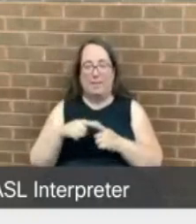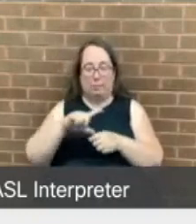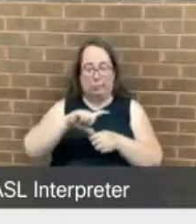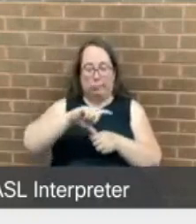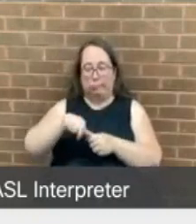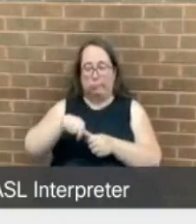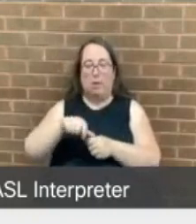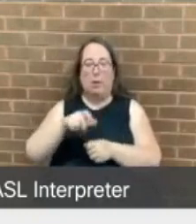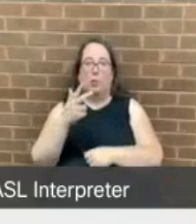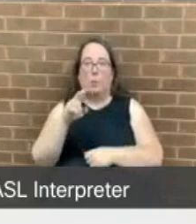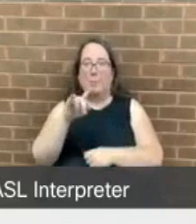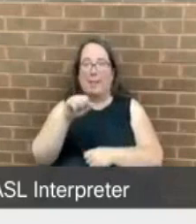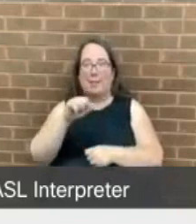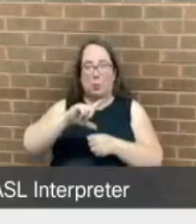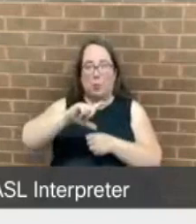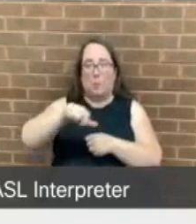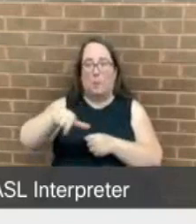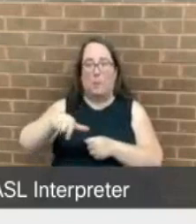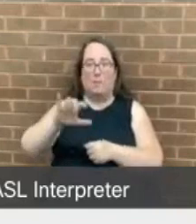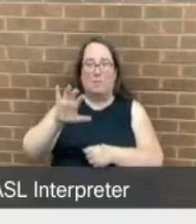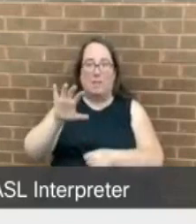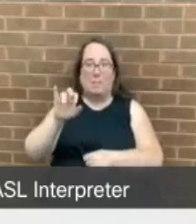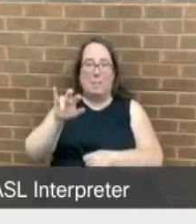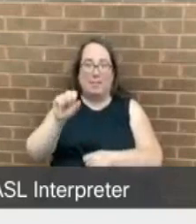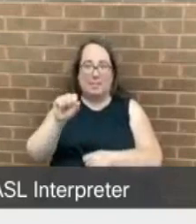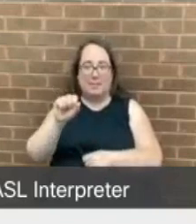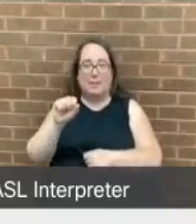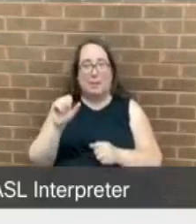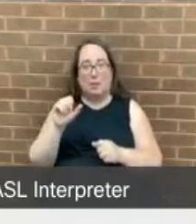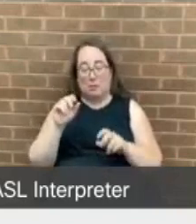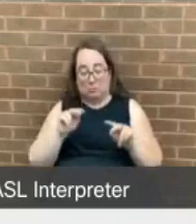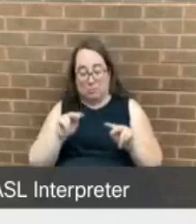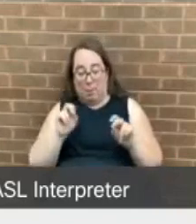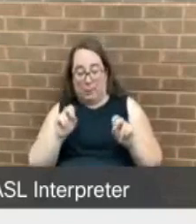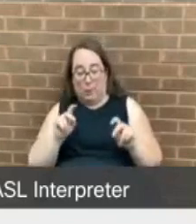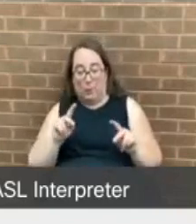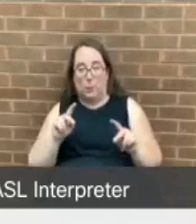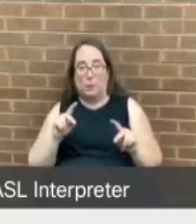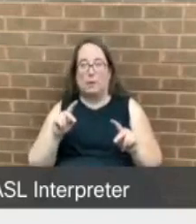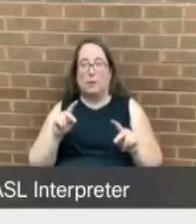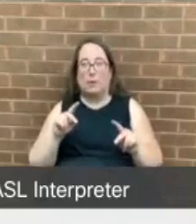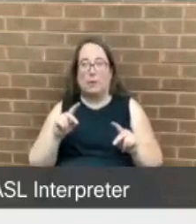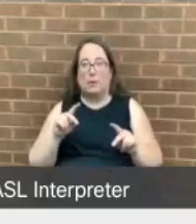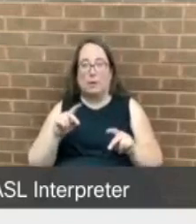of 3 miles or 5 miles, and you look at that as an opportunity that if we're able to pull